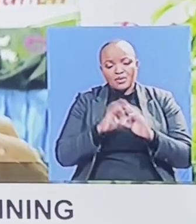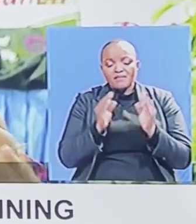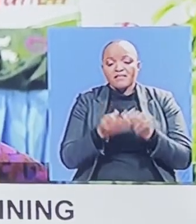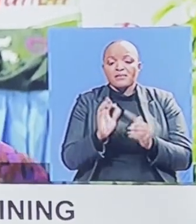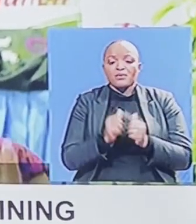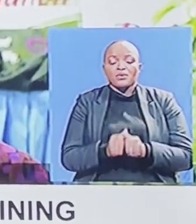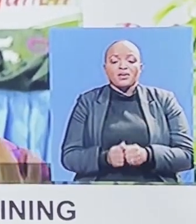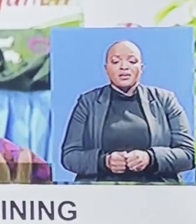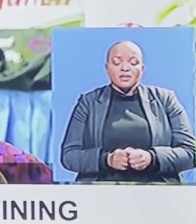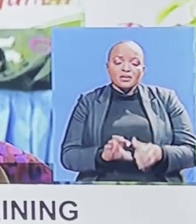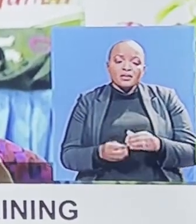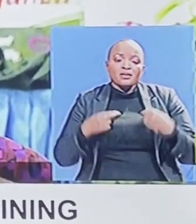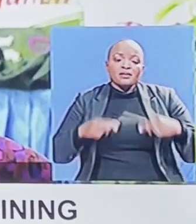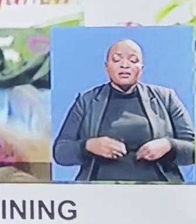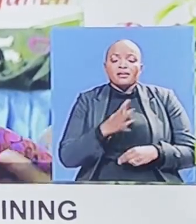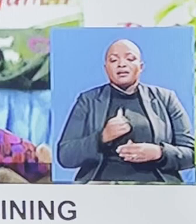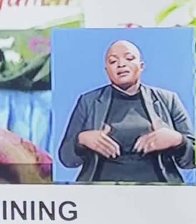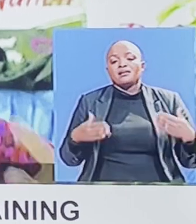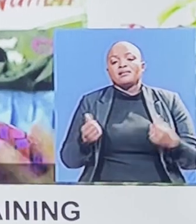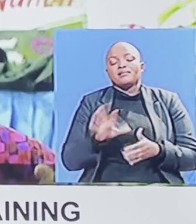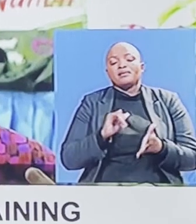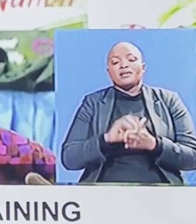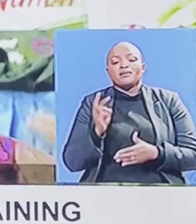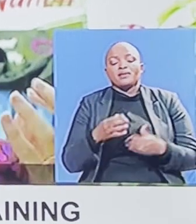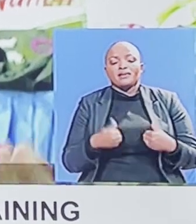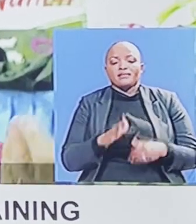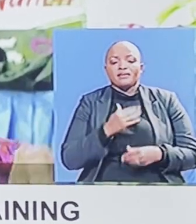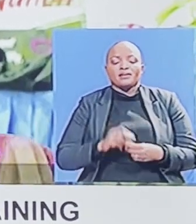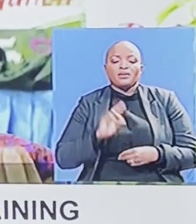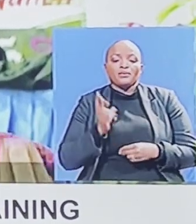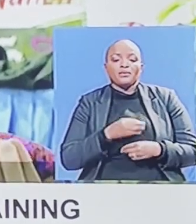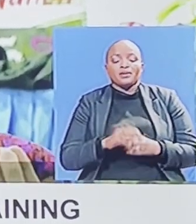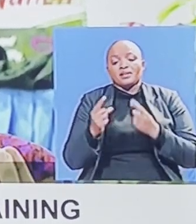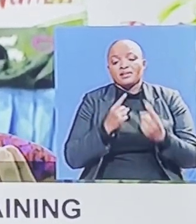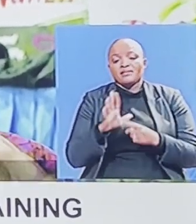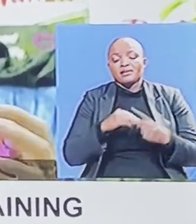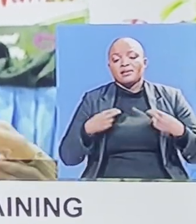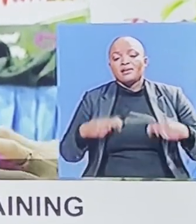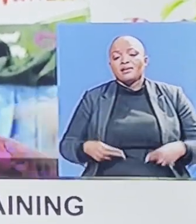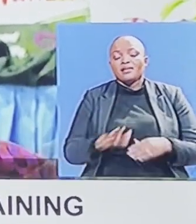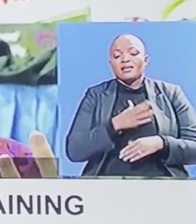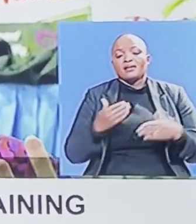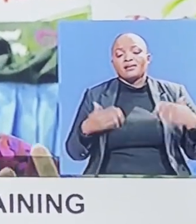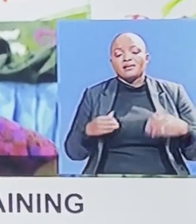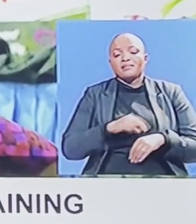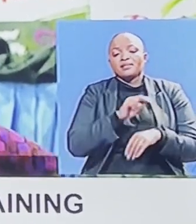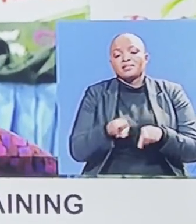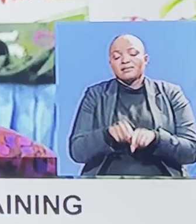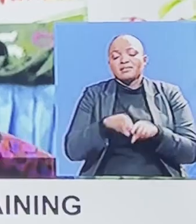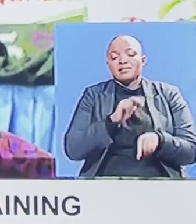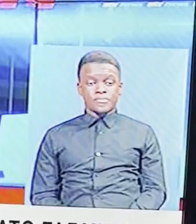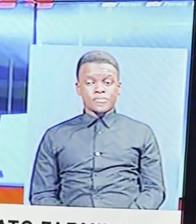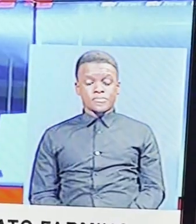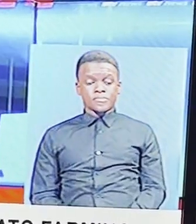goal that if our families are healthier and happier, then we are healthier and happier. And if we as individuals are healthier and happier, then we as a nation are healthier